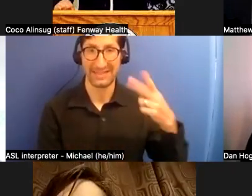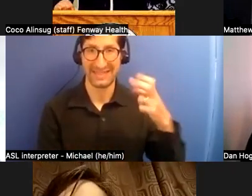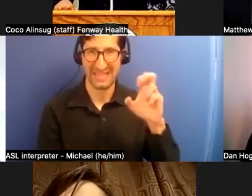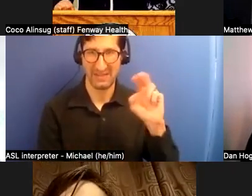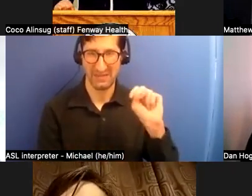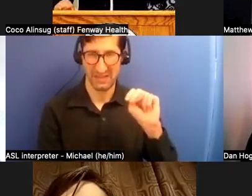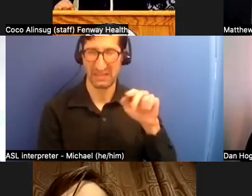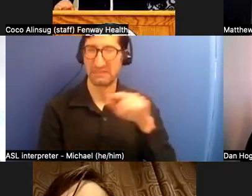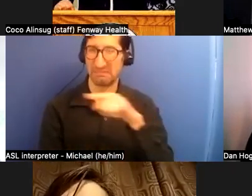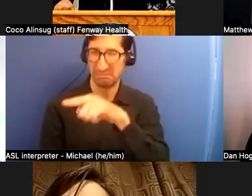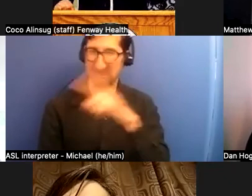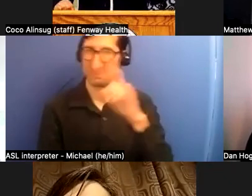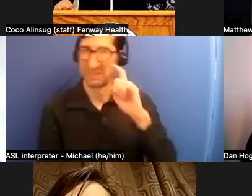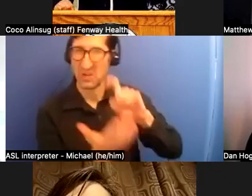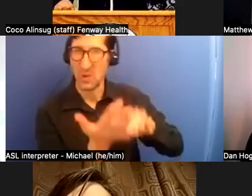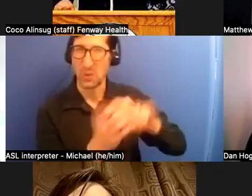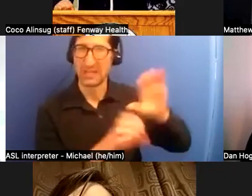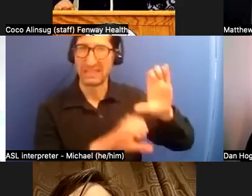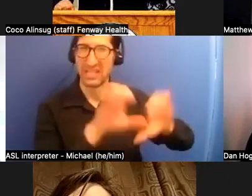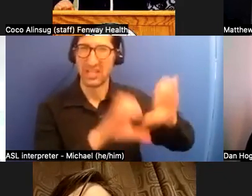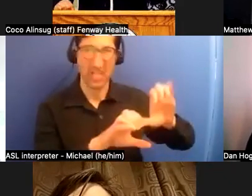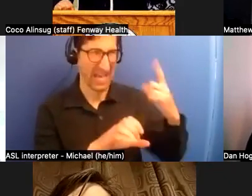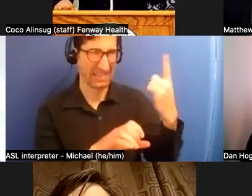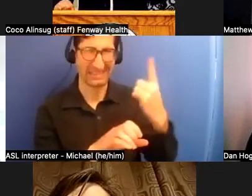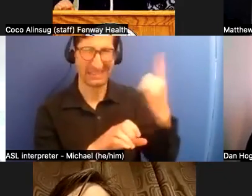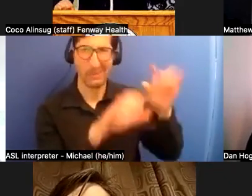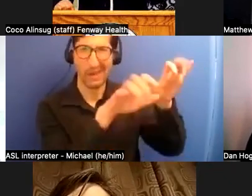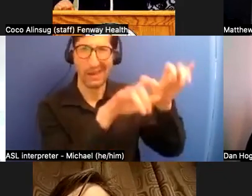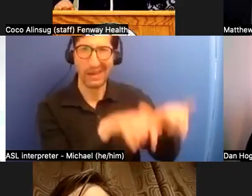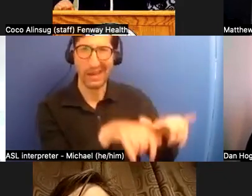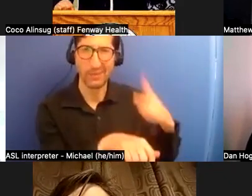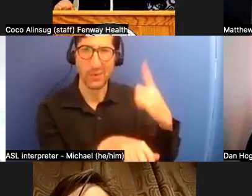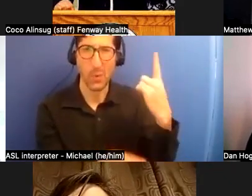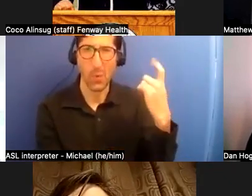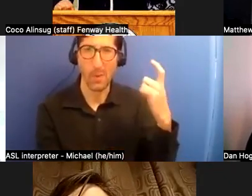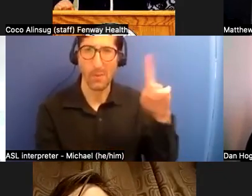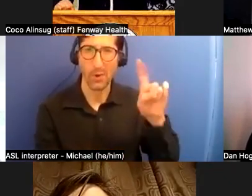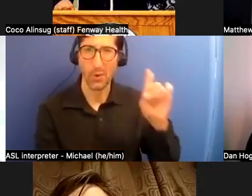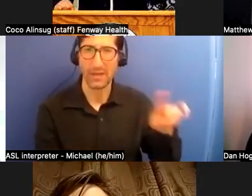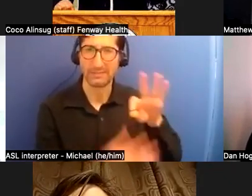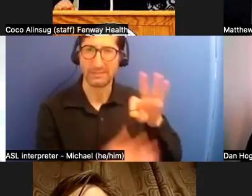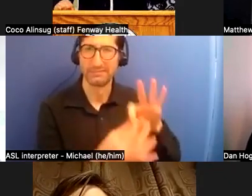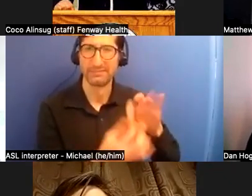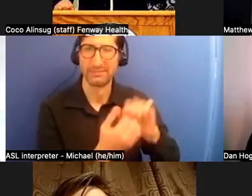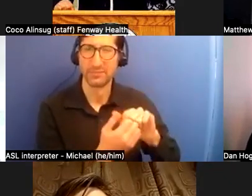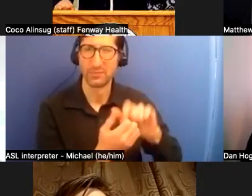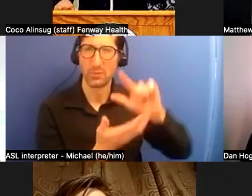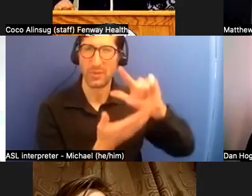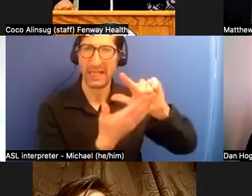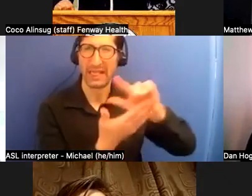chat. That's just about legality and